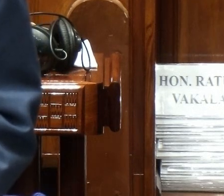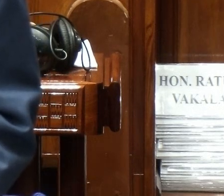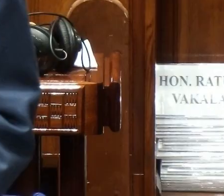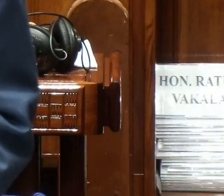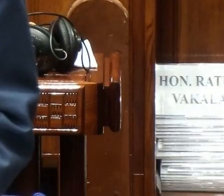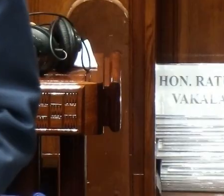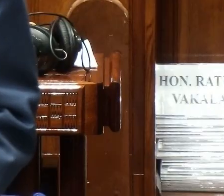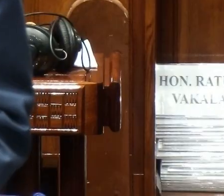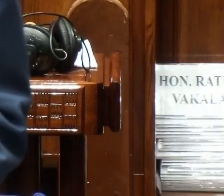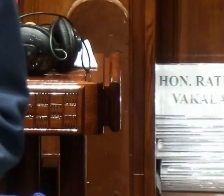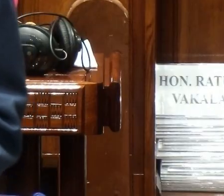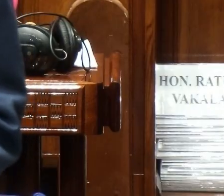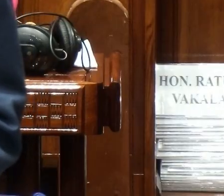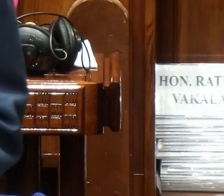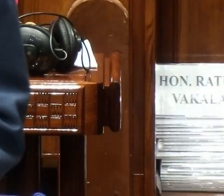Ma,